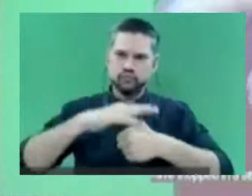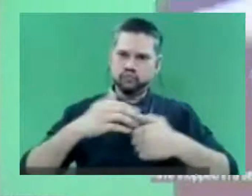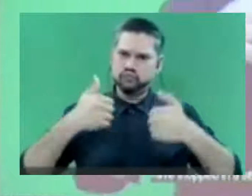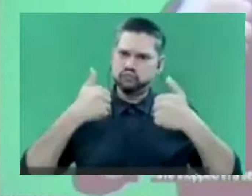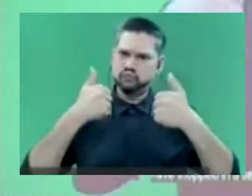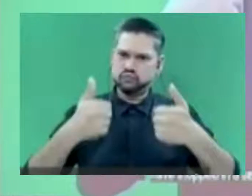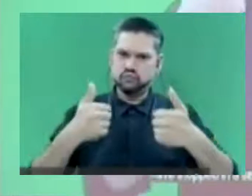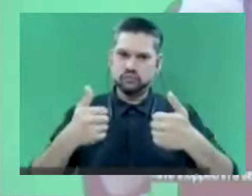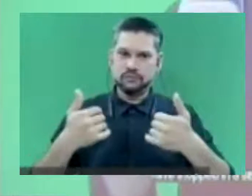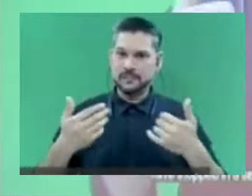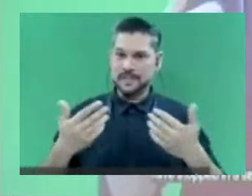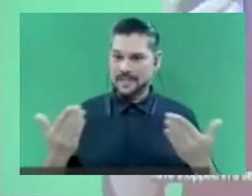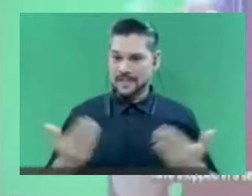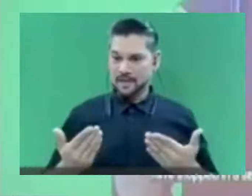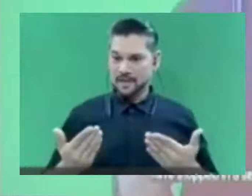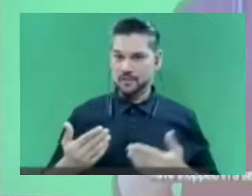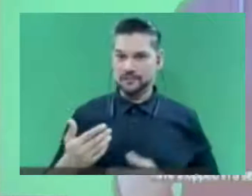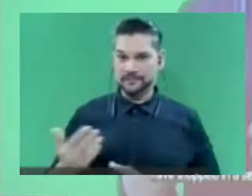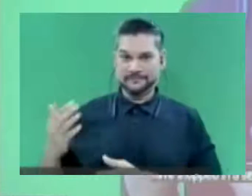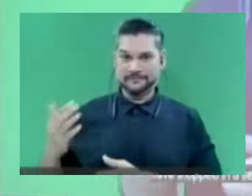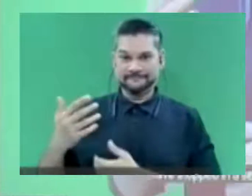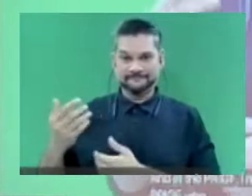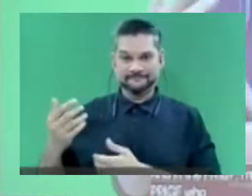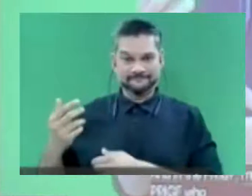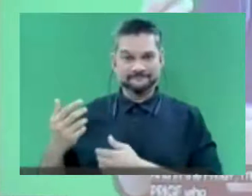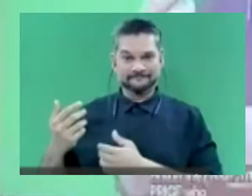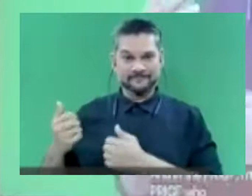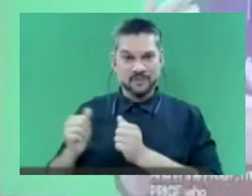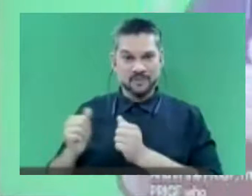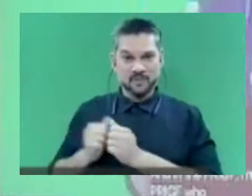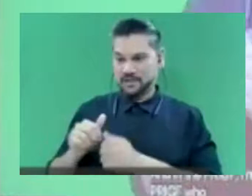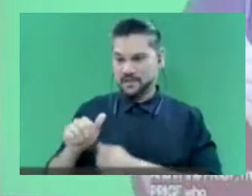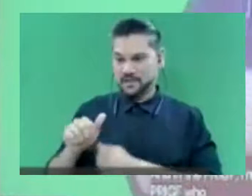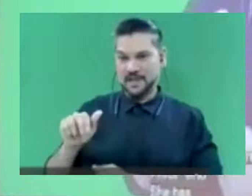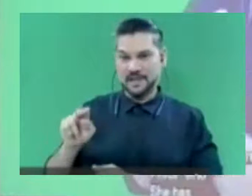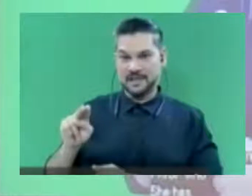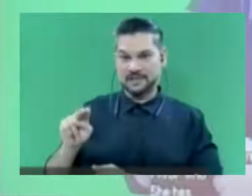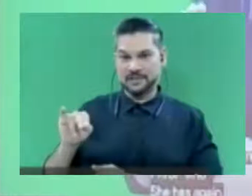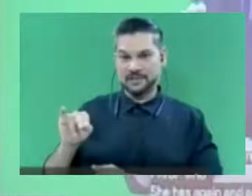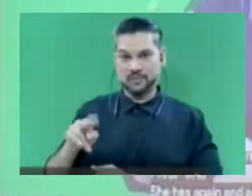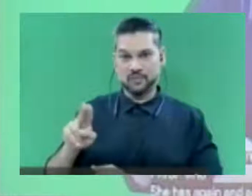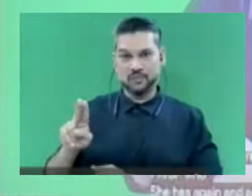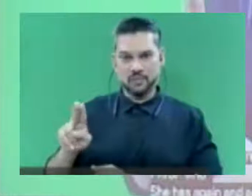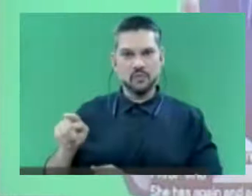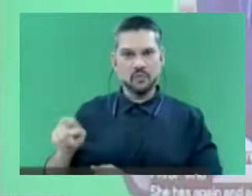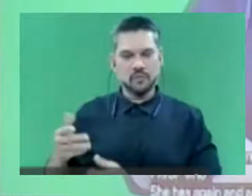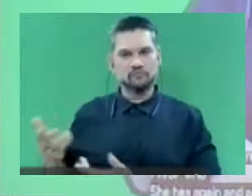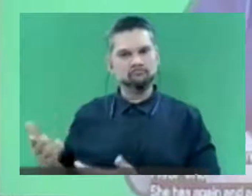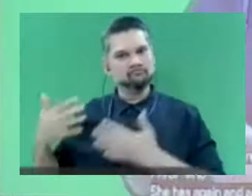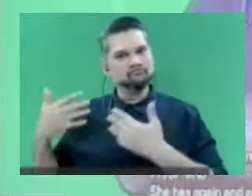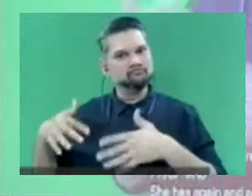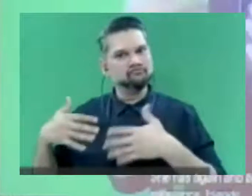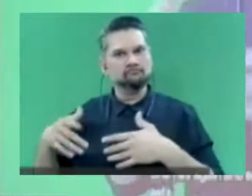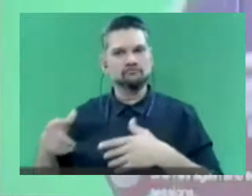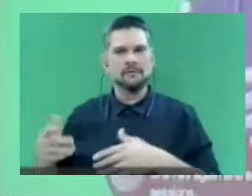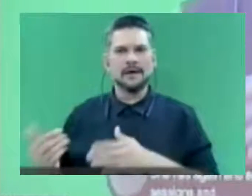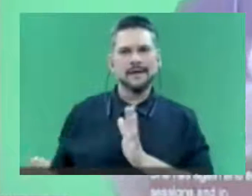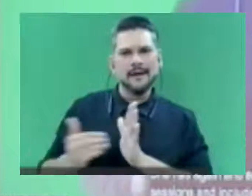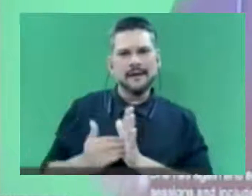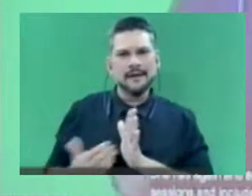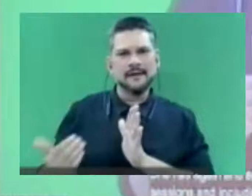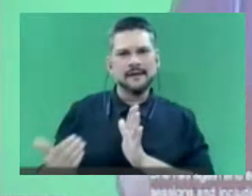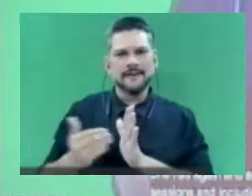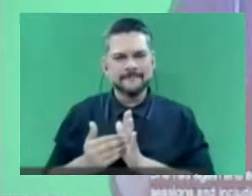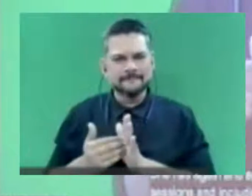sitting with me, Ms. Anju. She has again and again raised this point in different sessions and including the